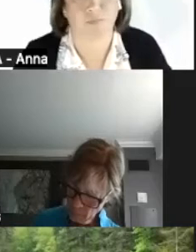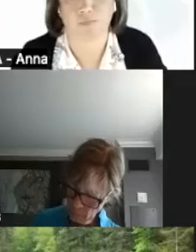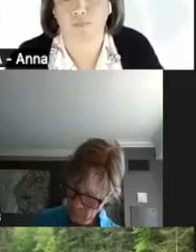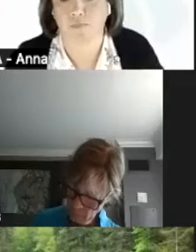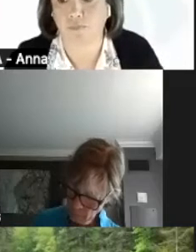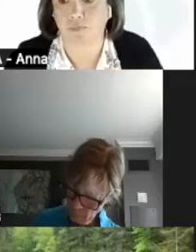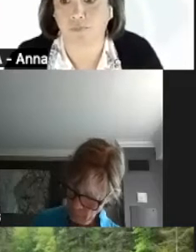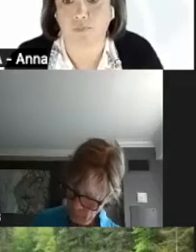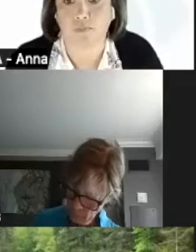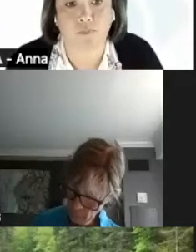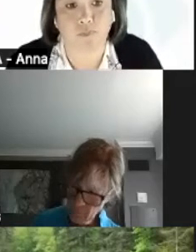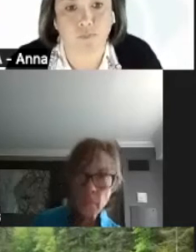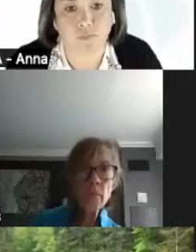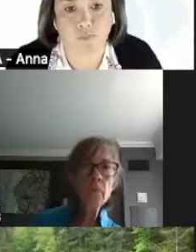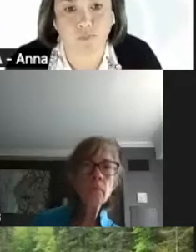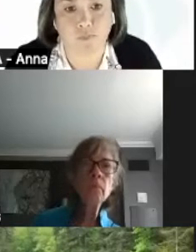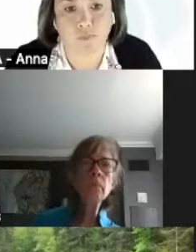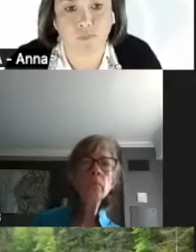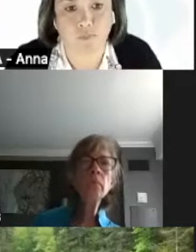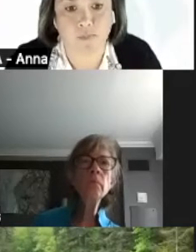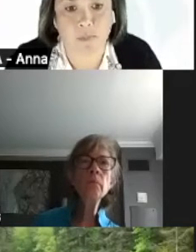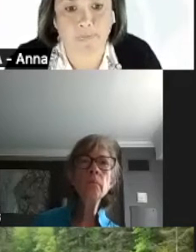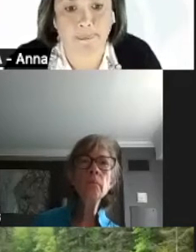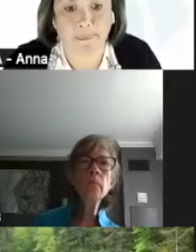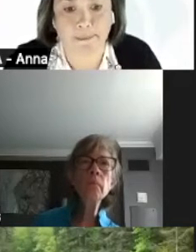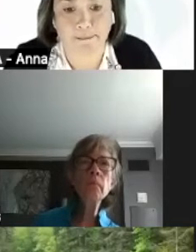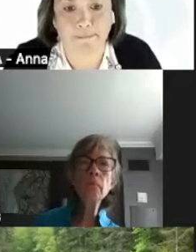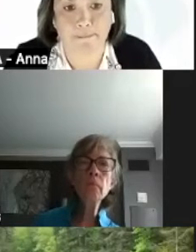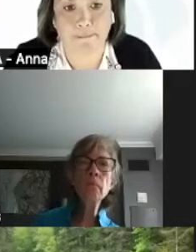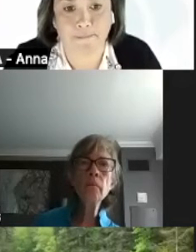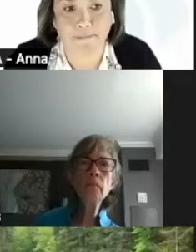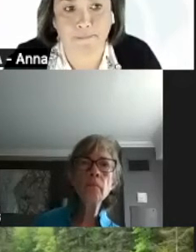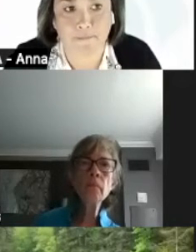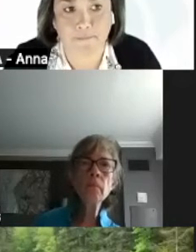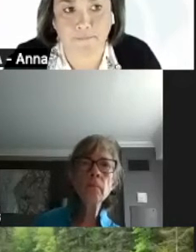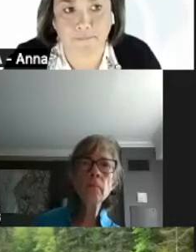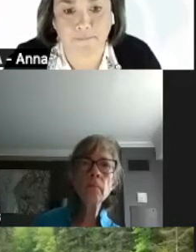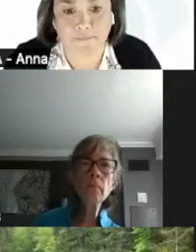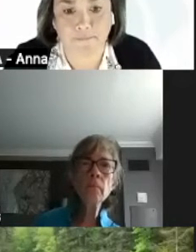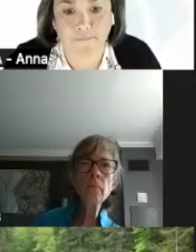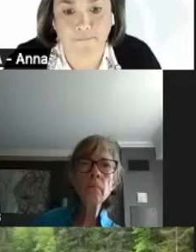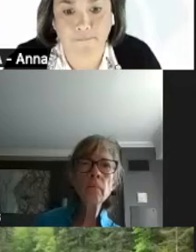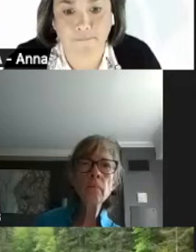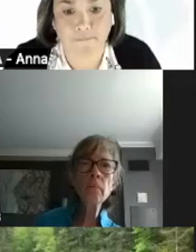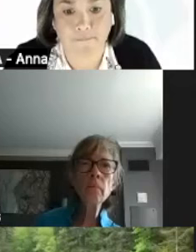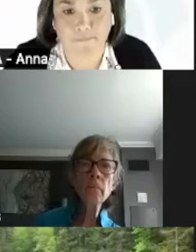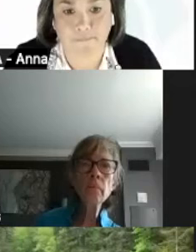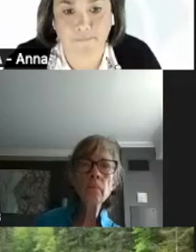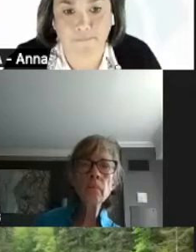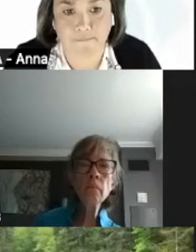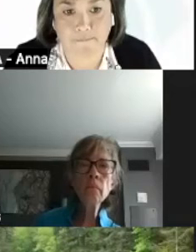care of their home and their family and what they need to do to make good decisions after an earthquake. This will